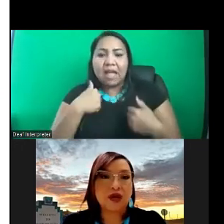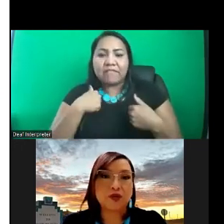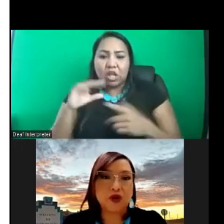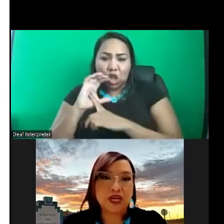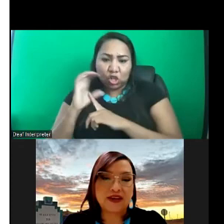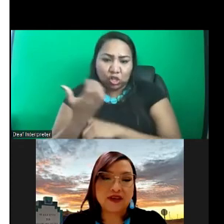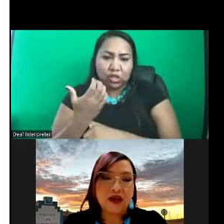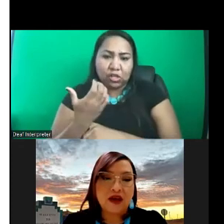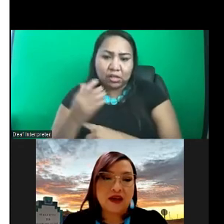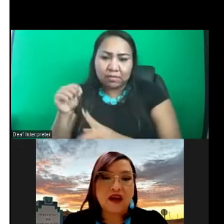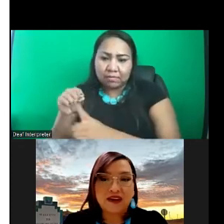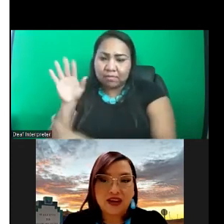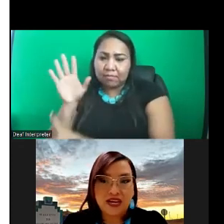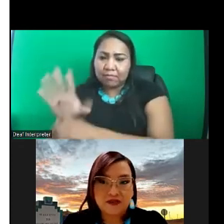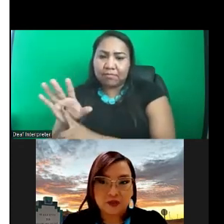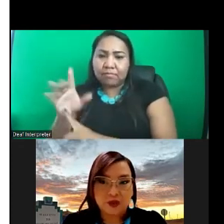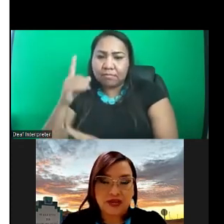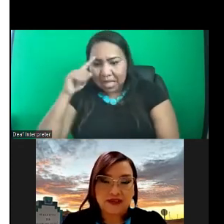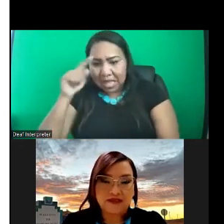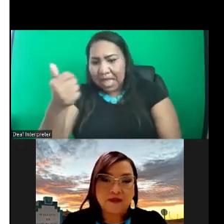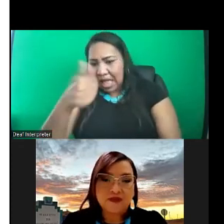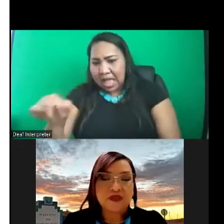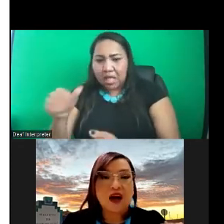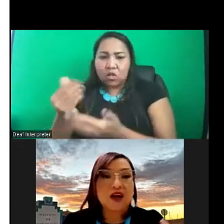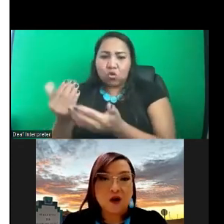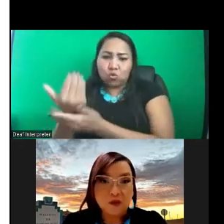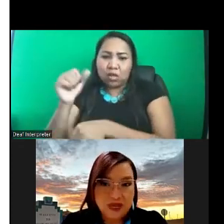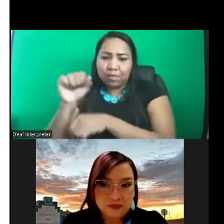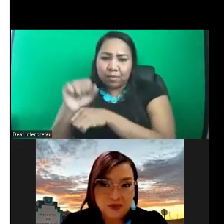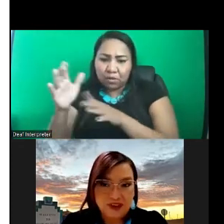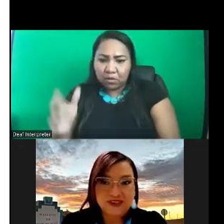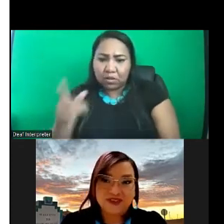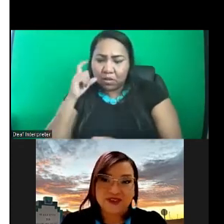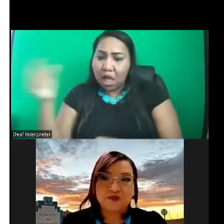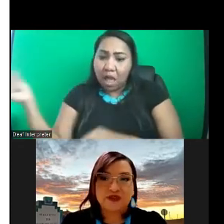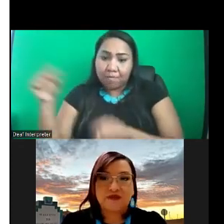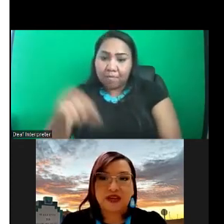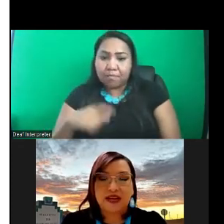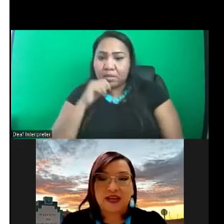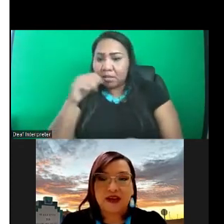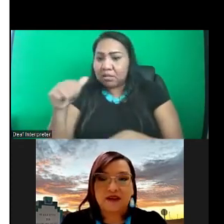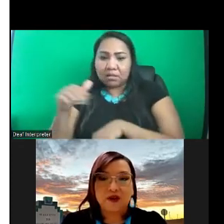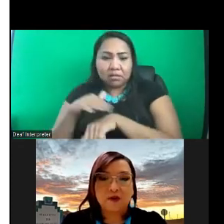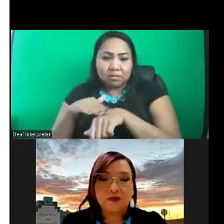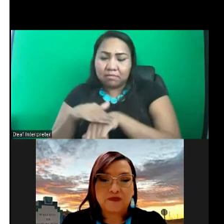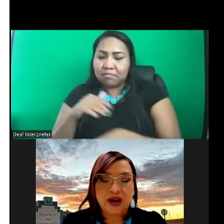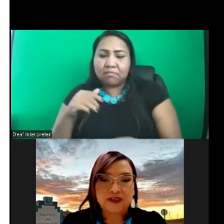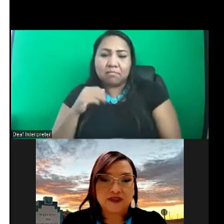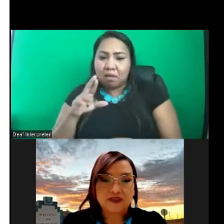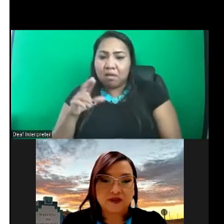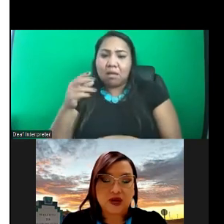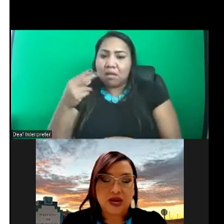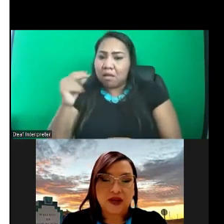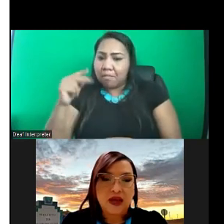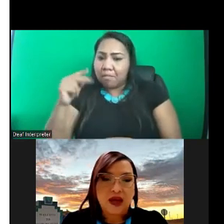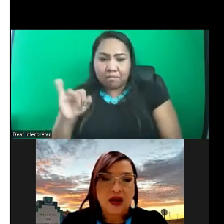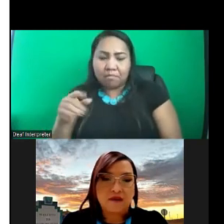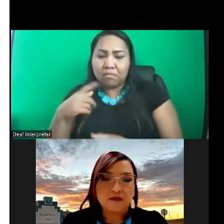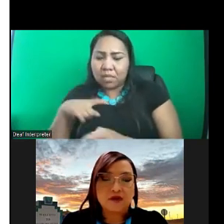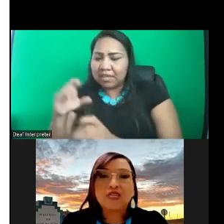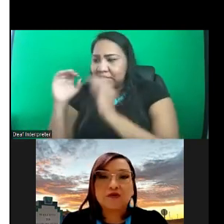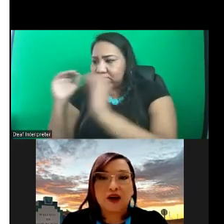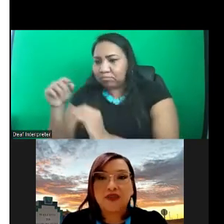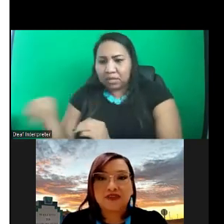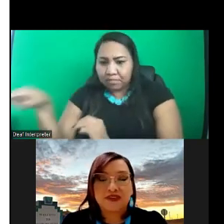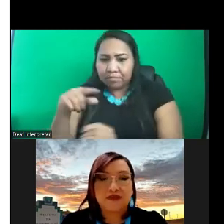new employees, non-Native employees, non-Hopi employees, because there's specific etiquette for Hopi practices as well.